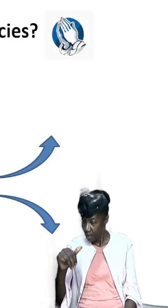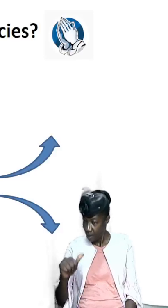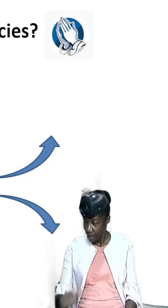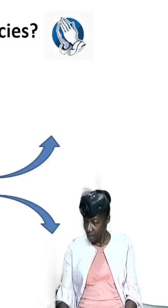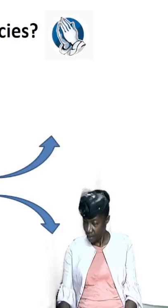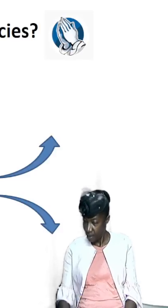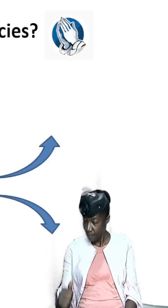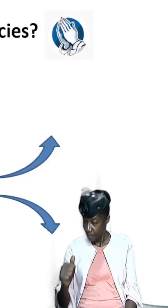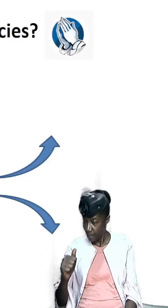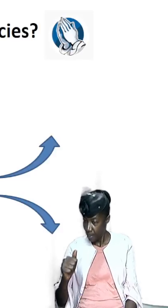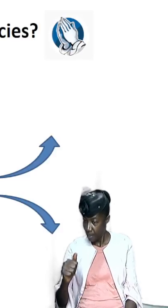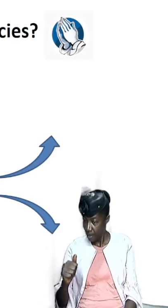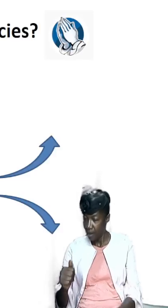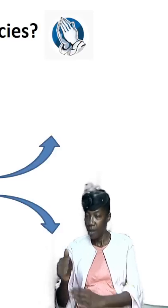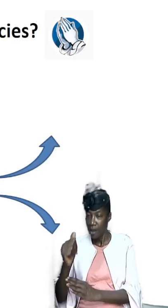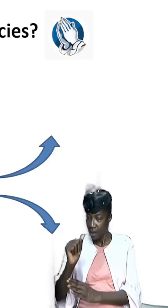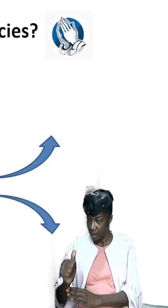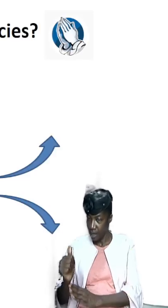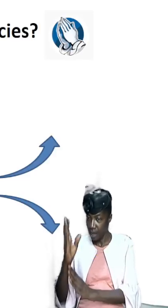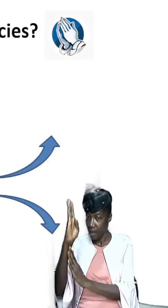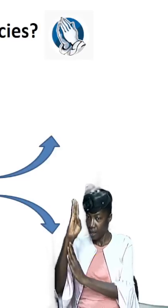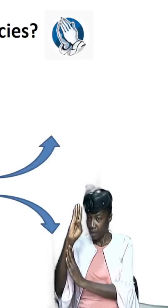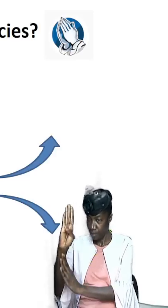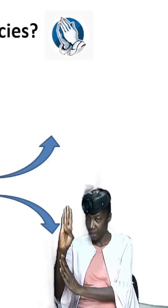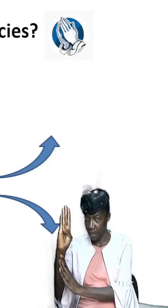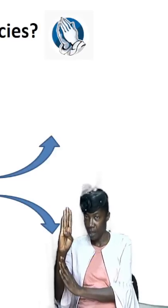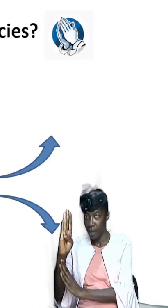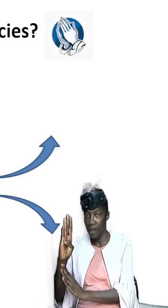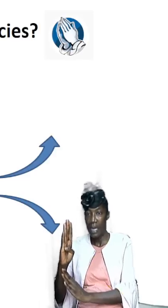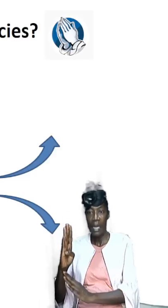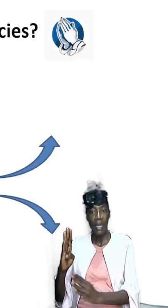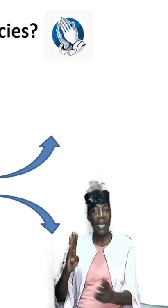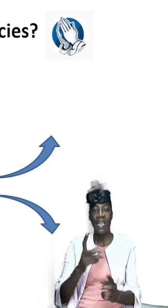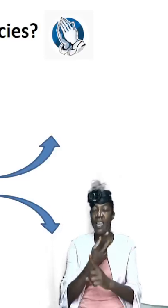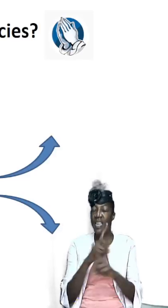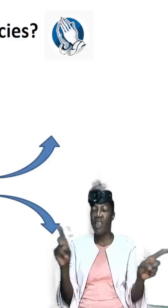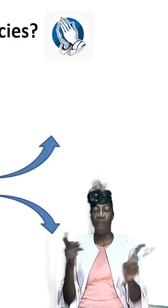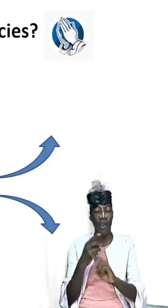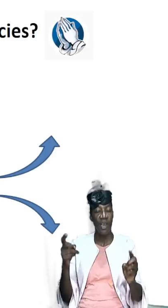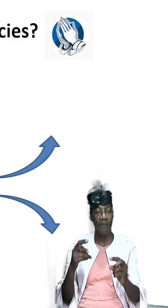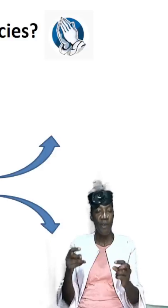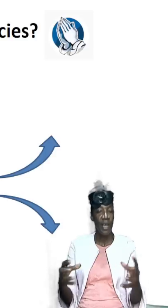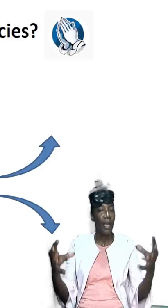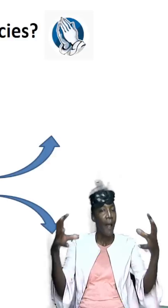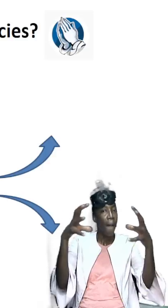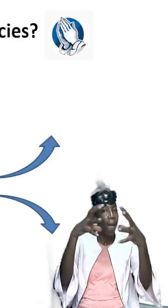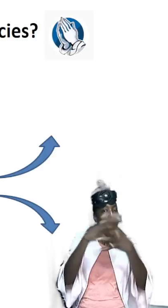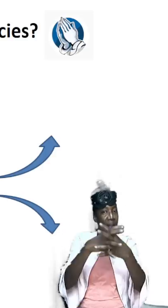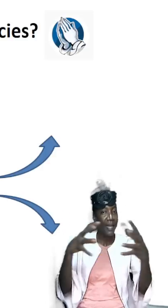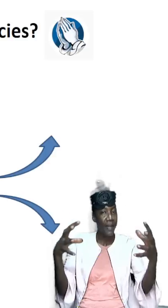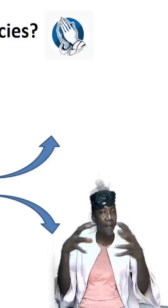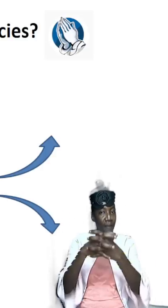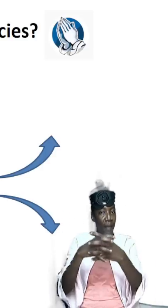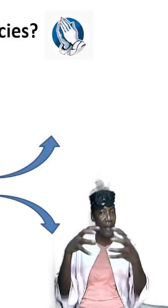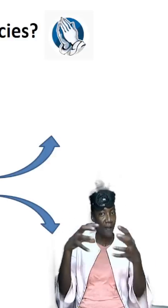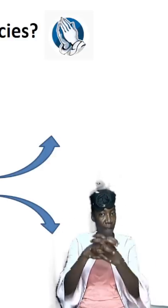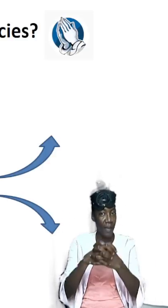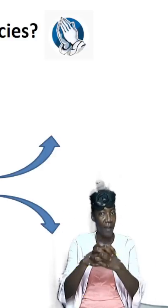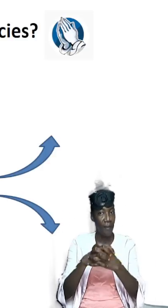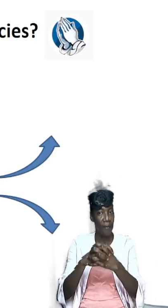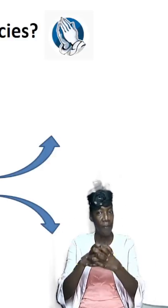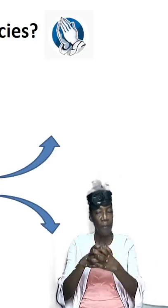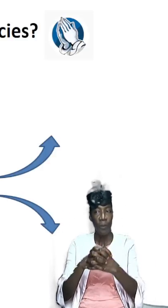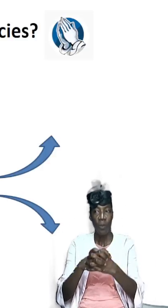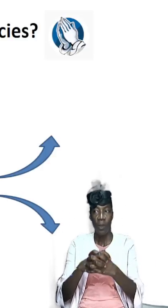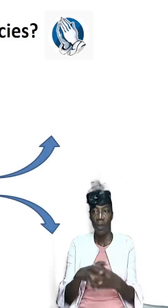and a big B. These are the different combinations that you have. If there's an A and a B, and a